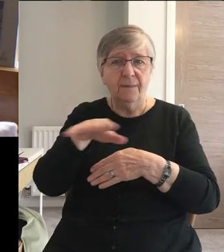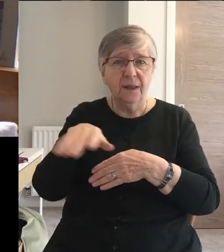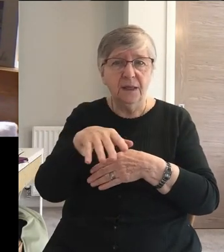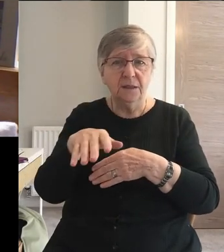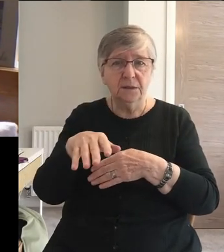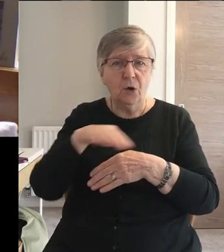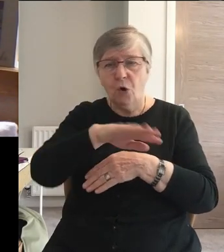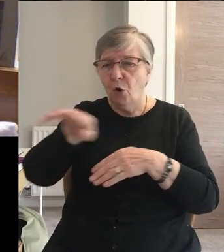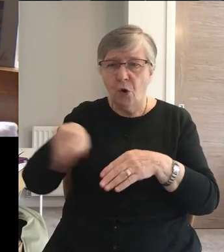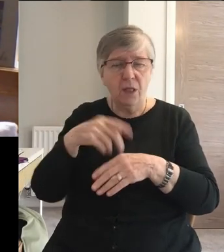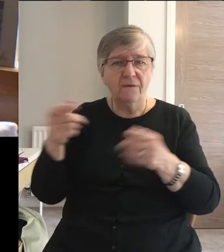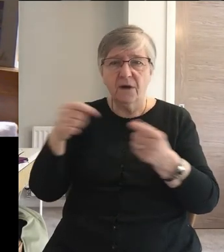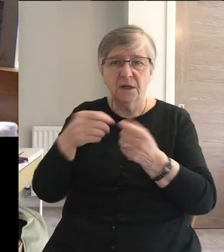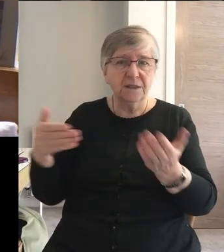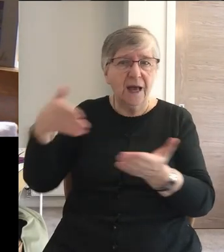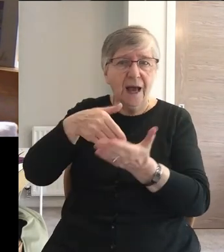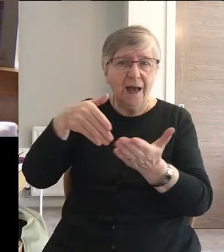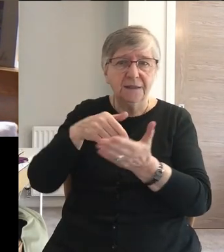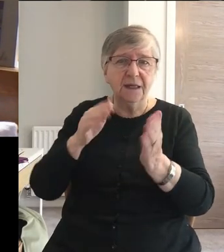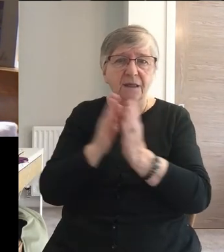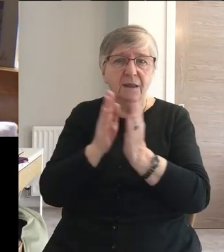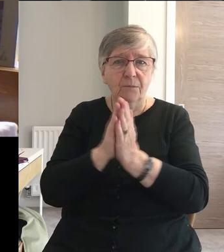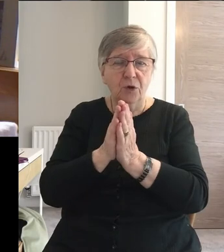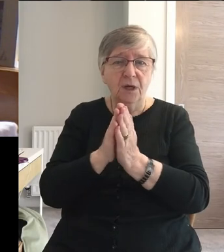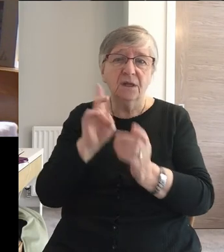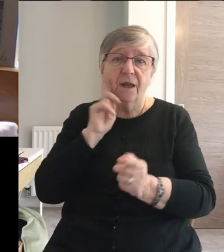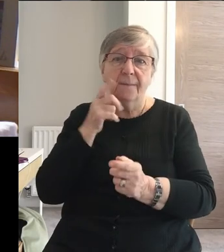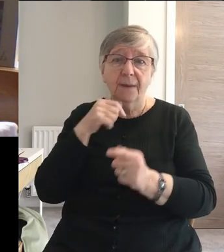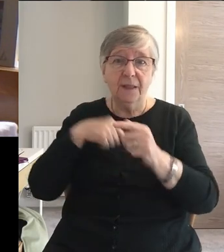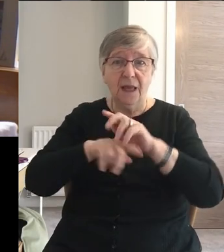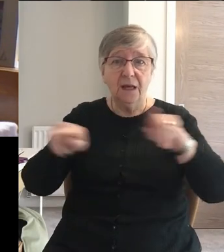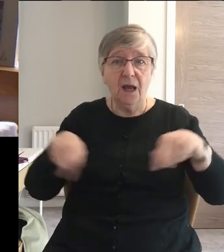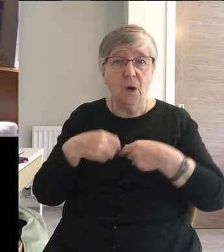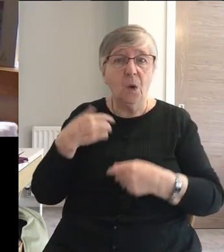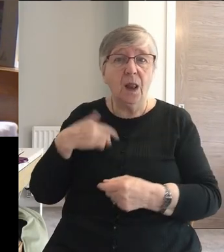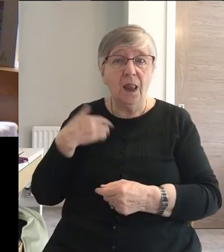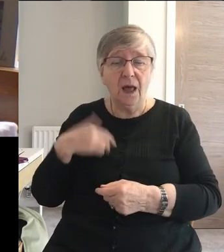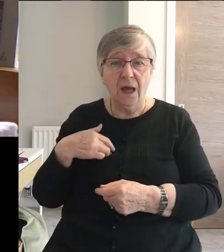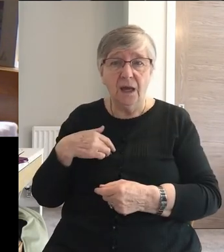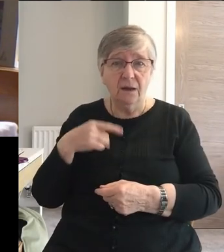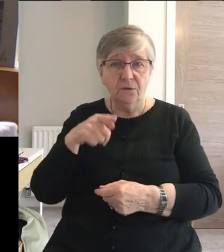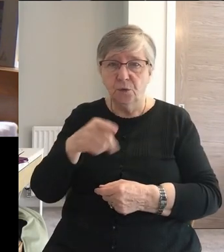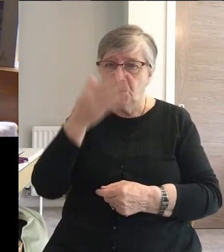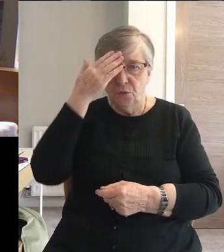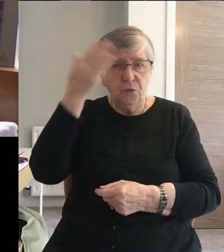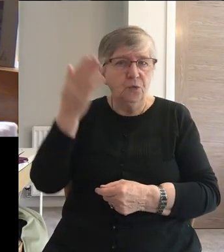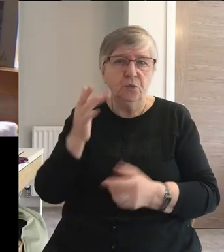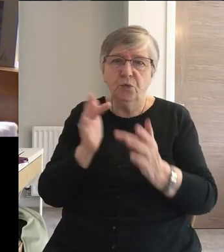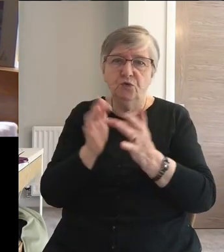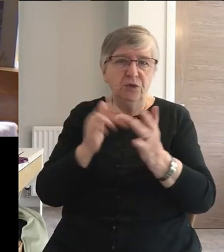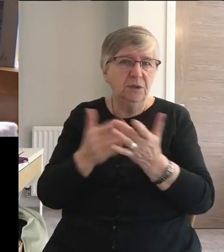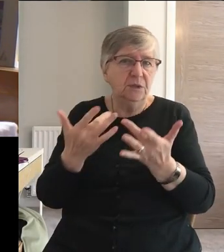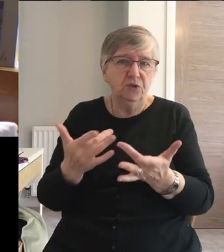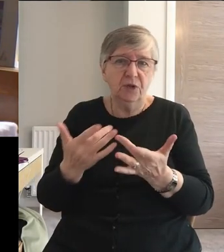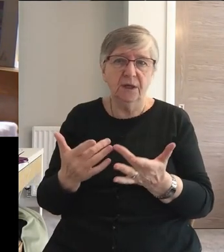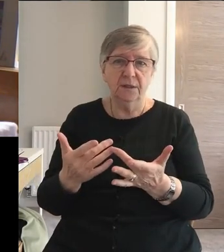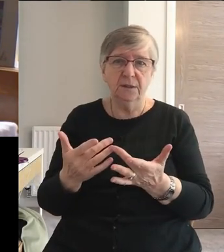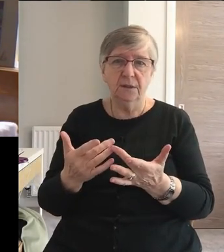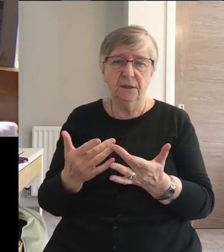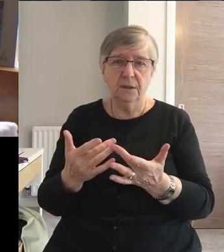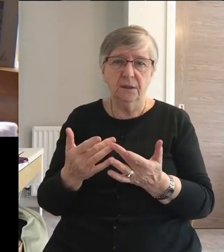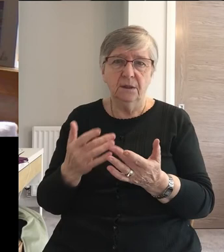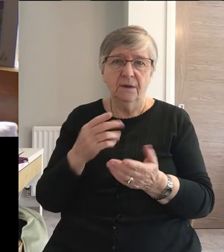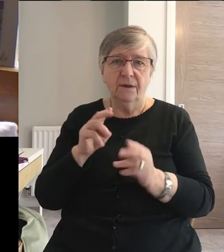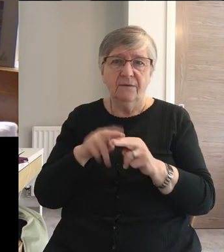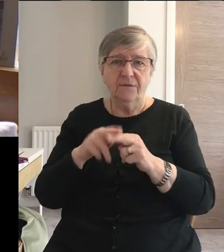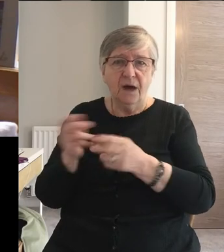All of us adding our own prayers for the people in our lives who don't yet have Jesus in theirs. Father, we bring